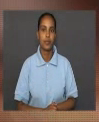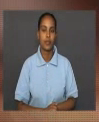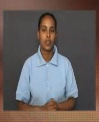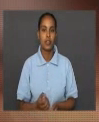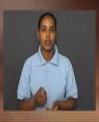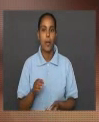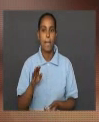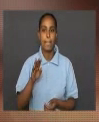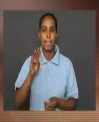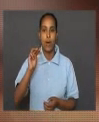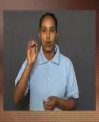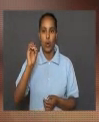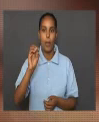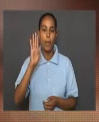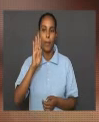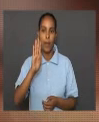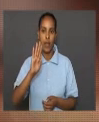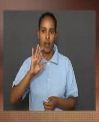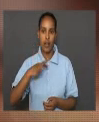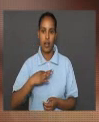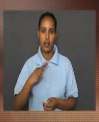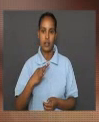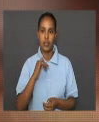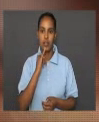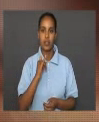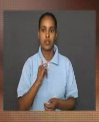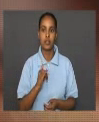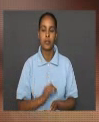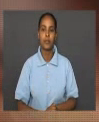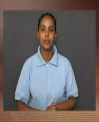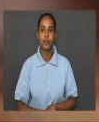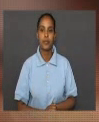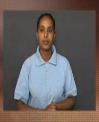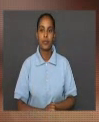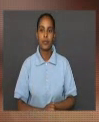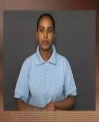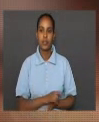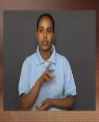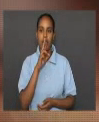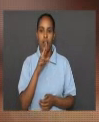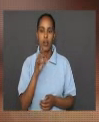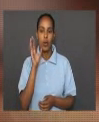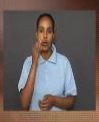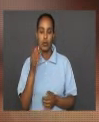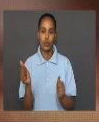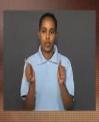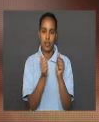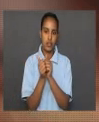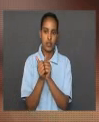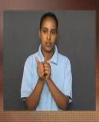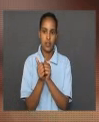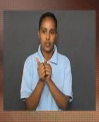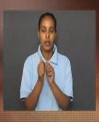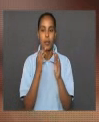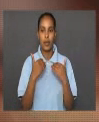The monomers of bakelite are phenol and formaldehyde. They are condensed together